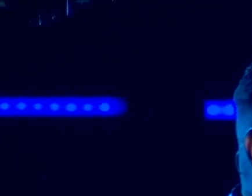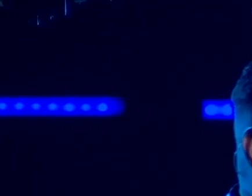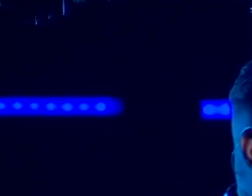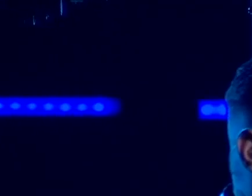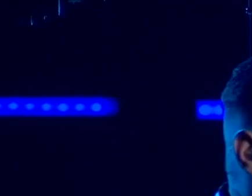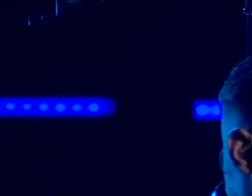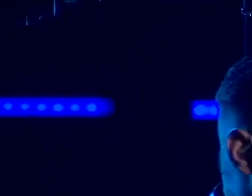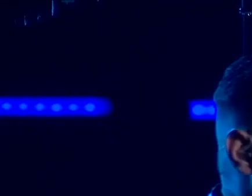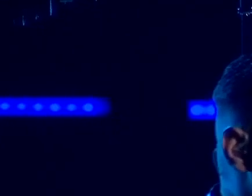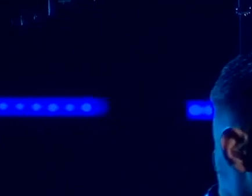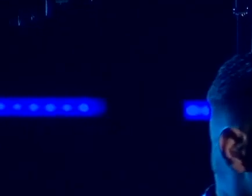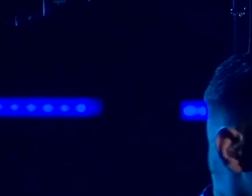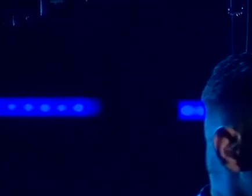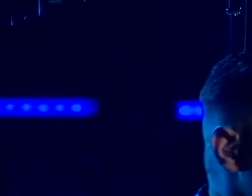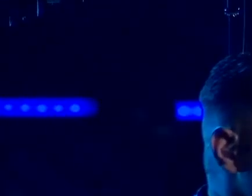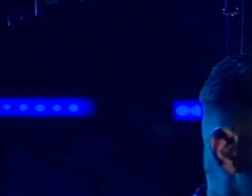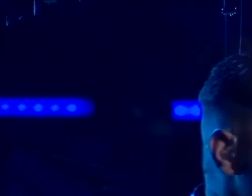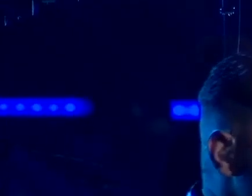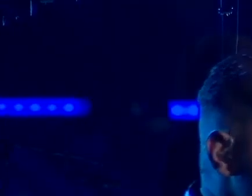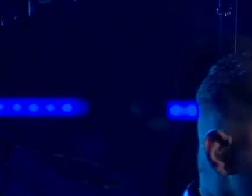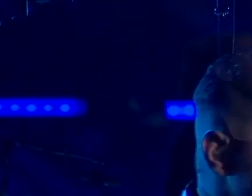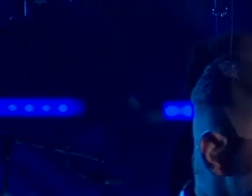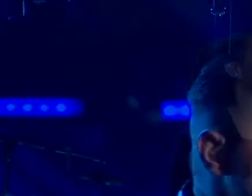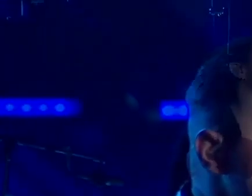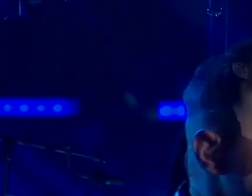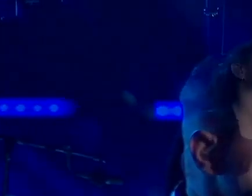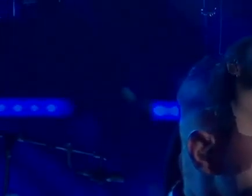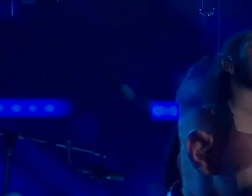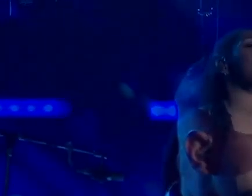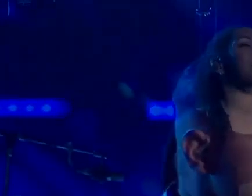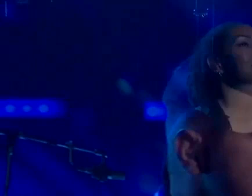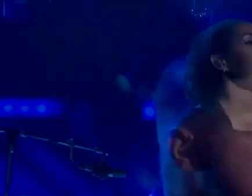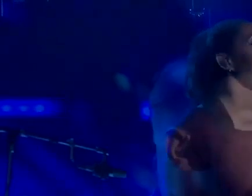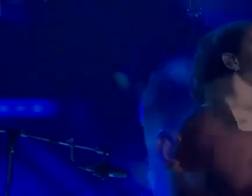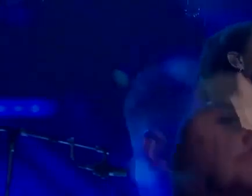Lord, I can't help but say,